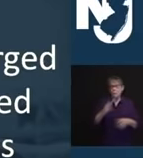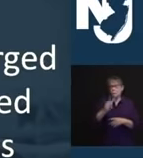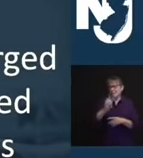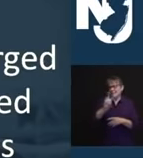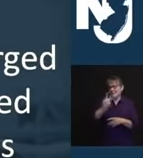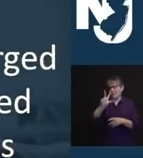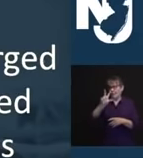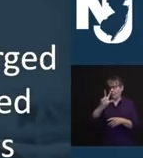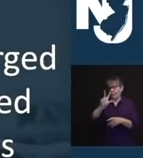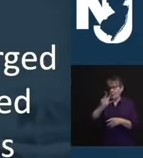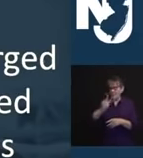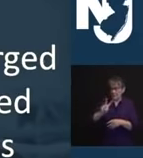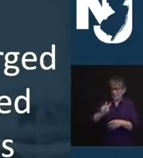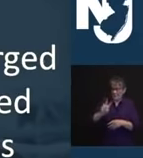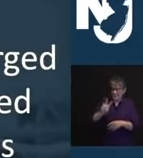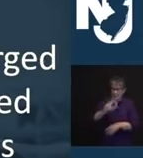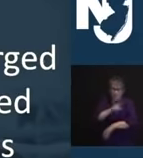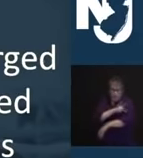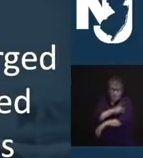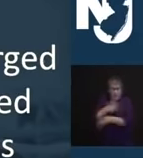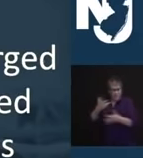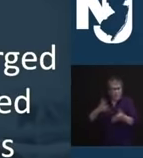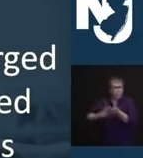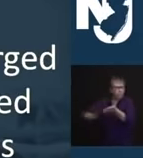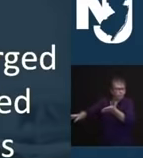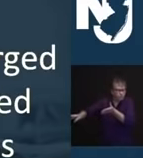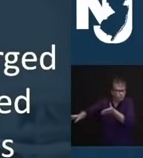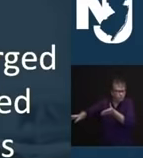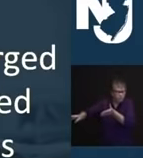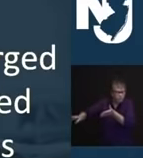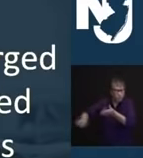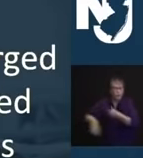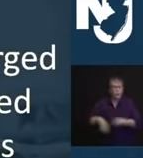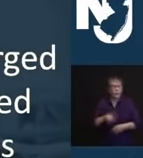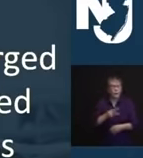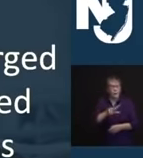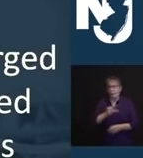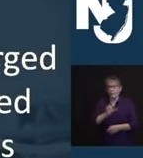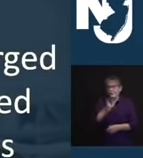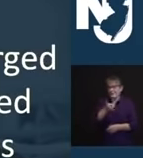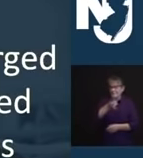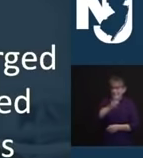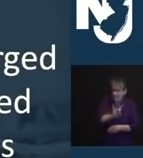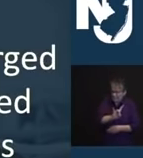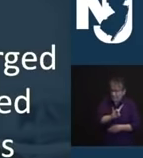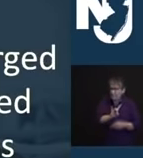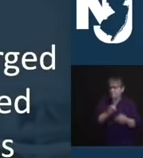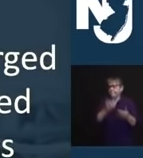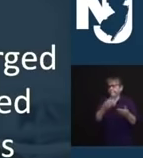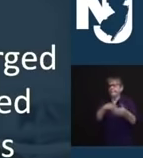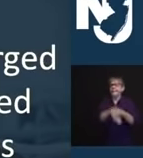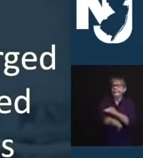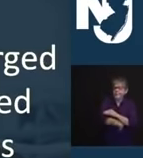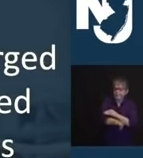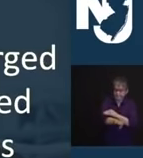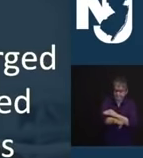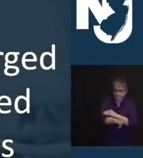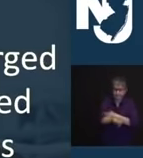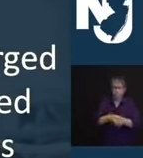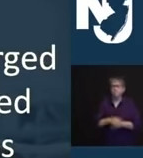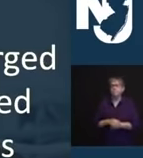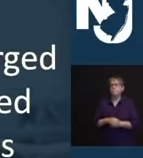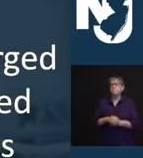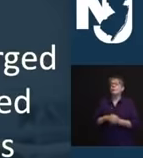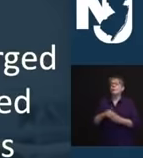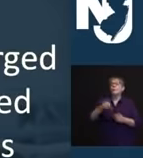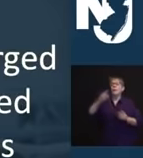378 patients who were new hospital admittances. And this is apples to oranges. These are not confirmed deaths, but we had